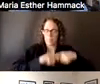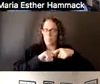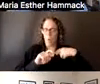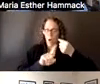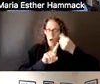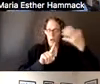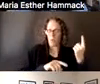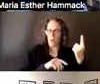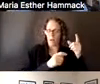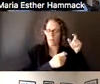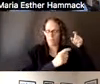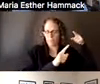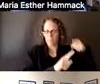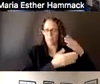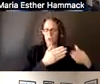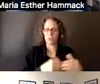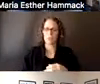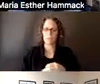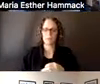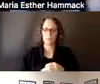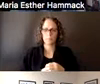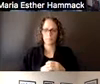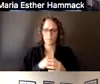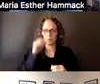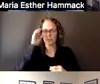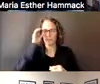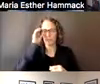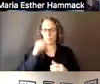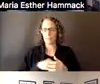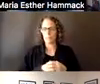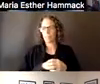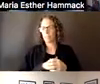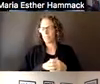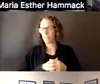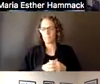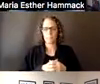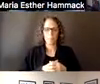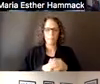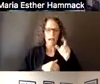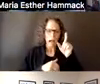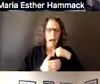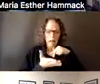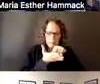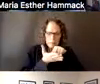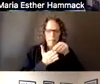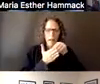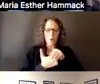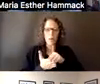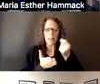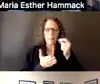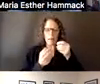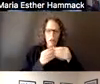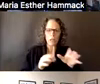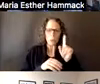where is, you know, the space that Isabella arrived at. And sorry, I lost track of my notes here, but during this